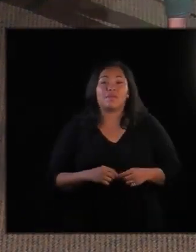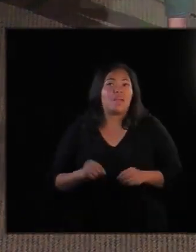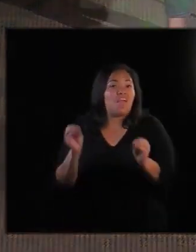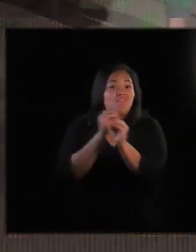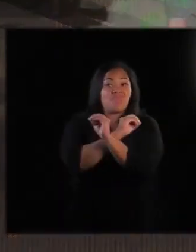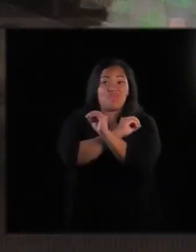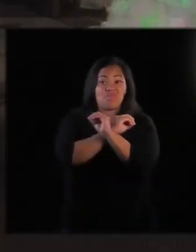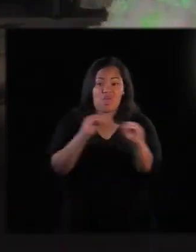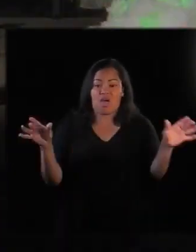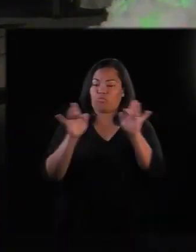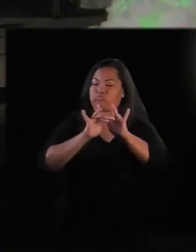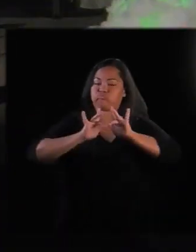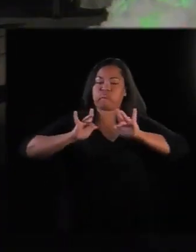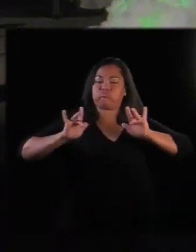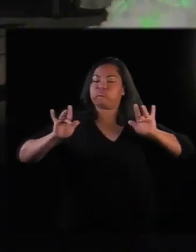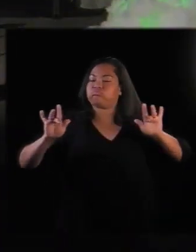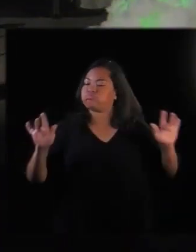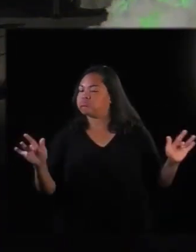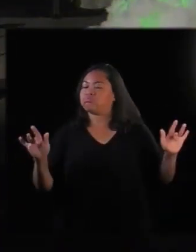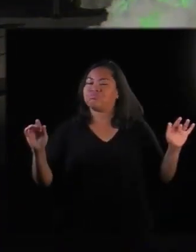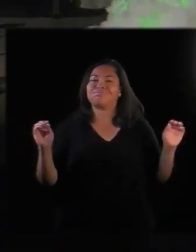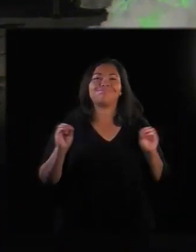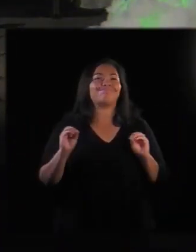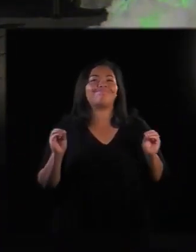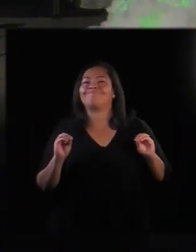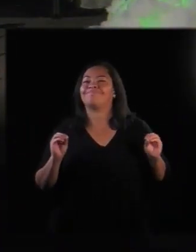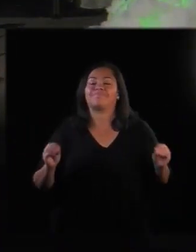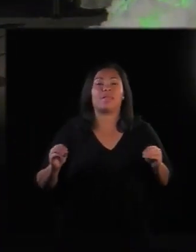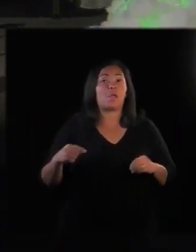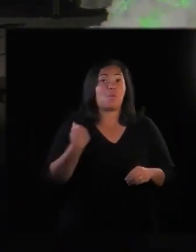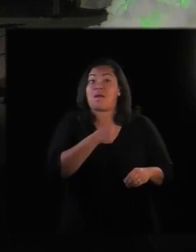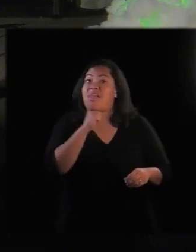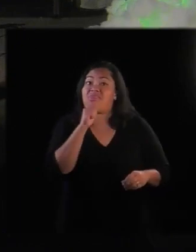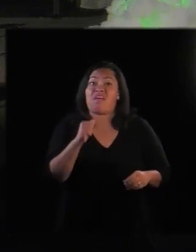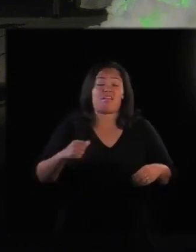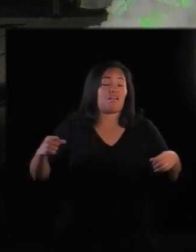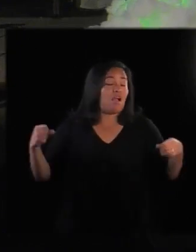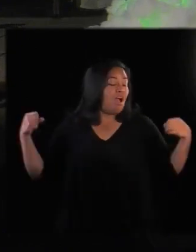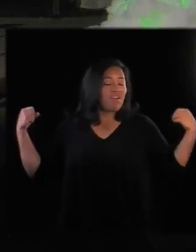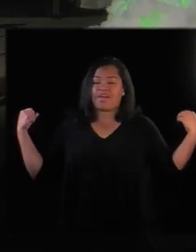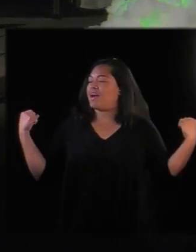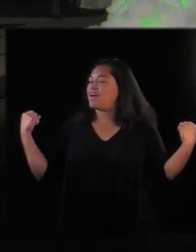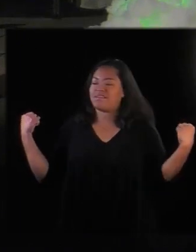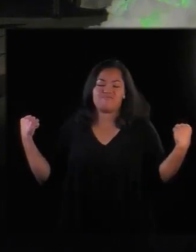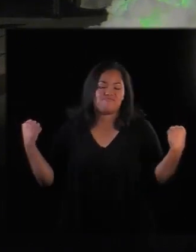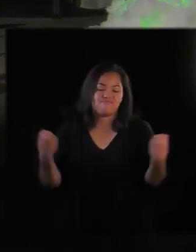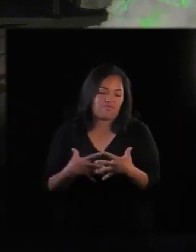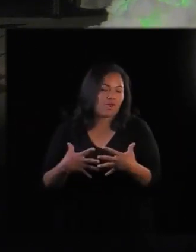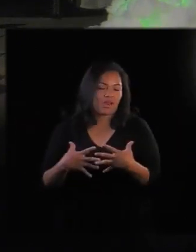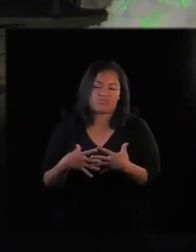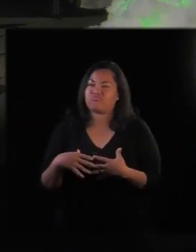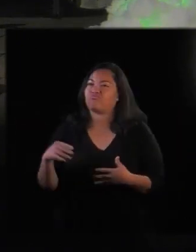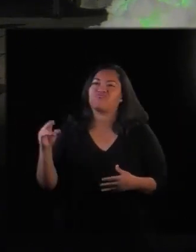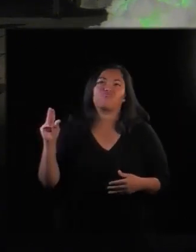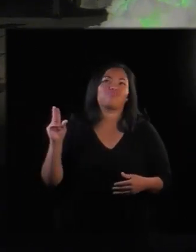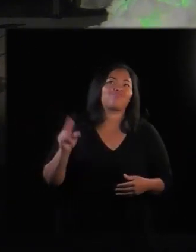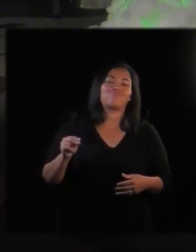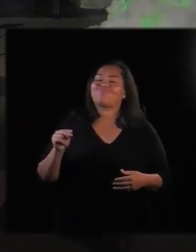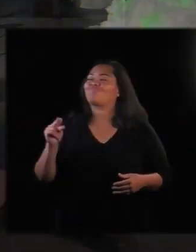Lord. Absolutely nothing. Come on, we're not afraid. I'm not